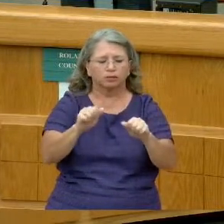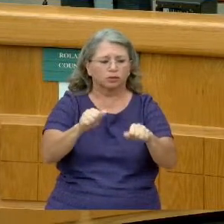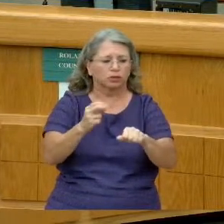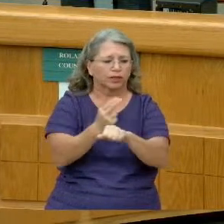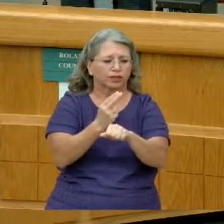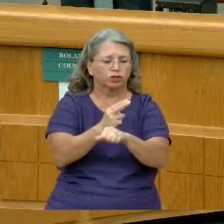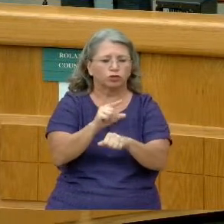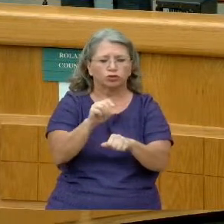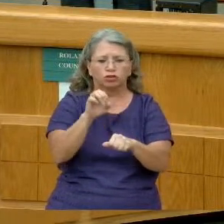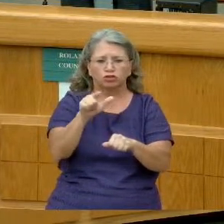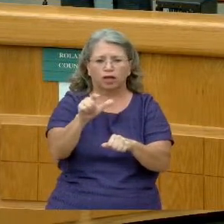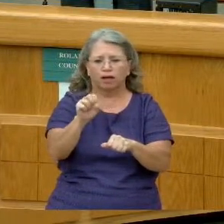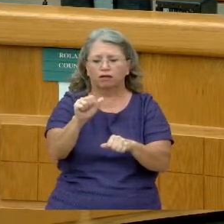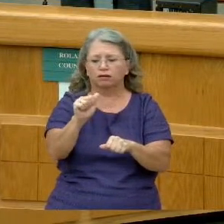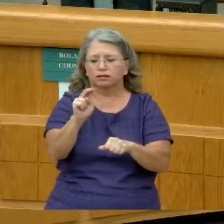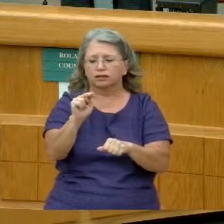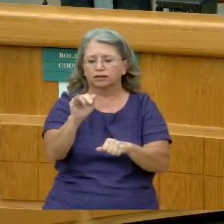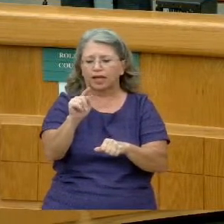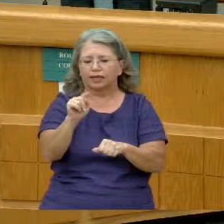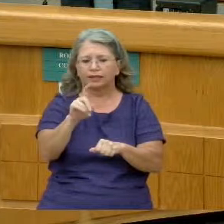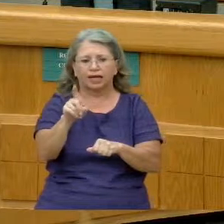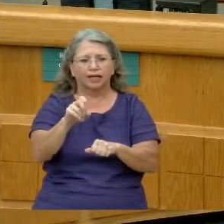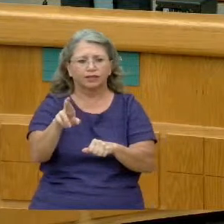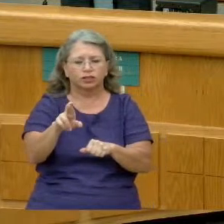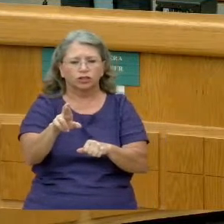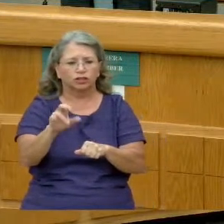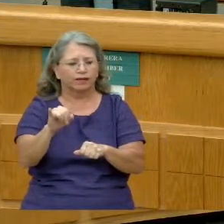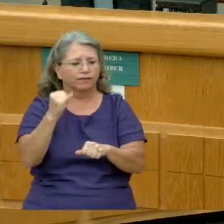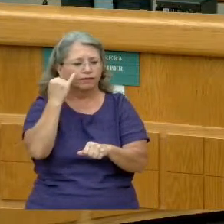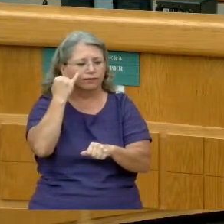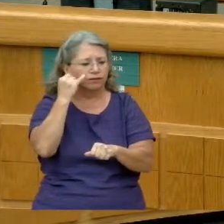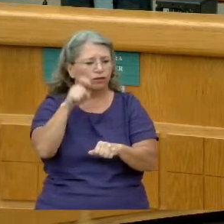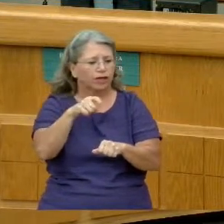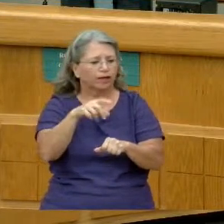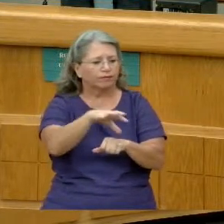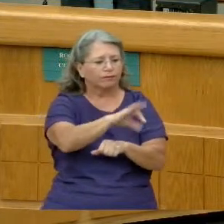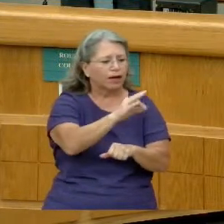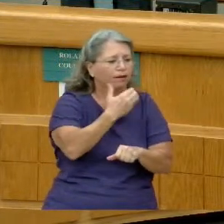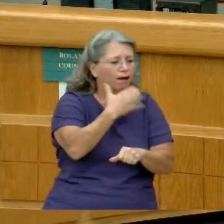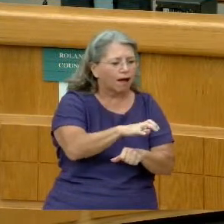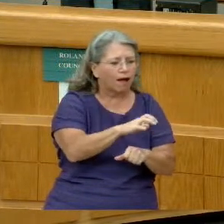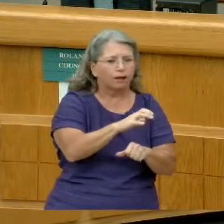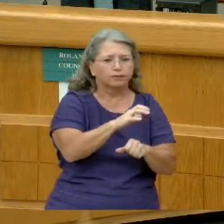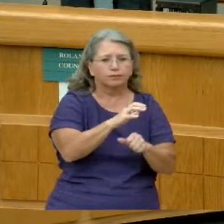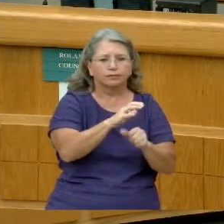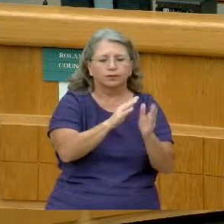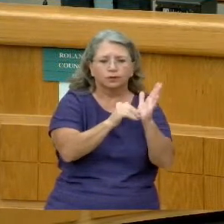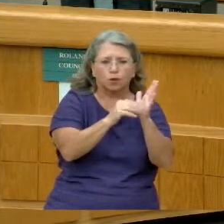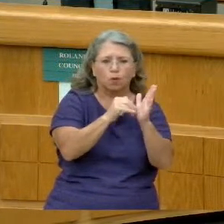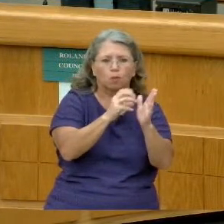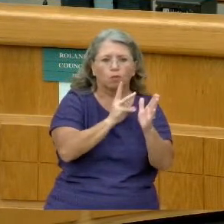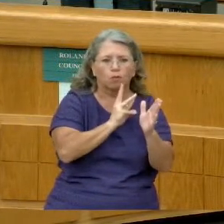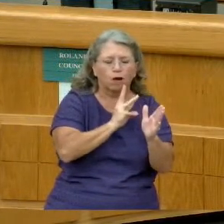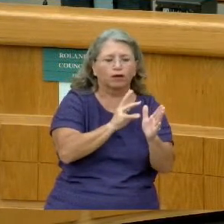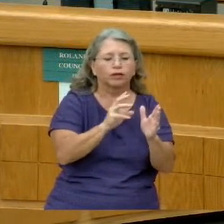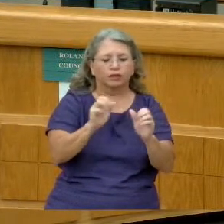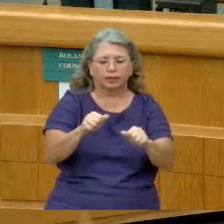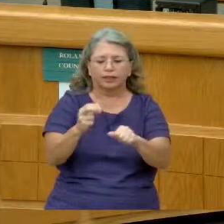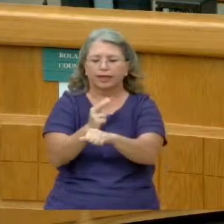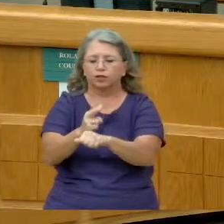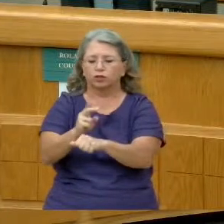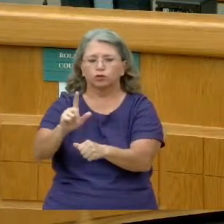if you're in between events and you can't get hot soap and water. The sanitizers are a good